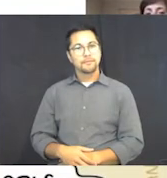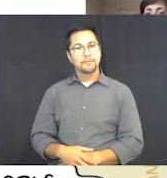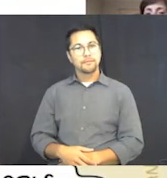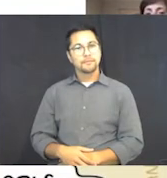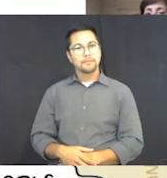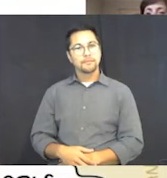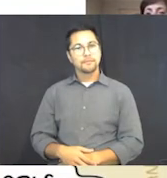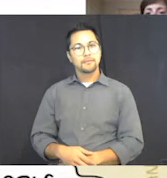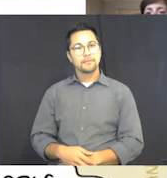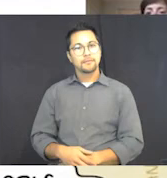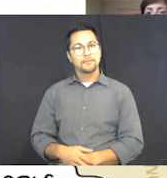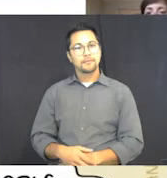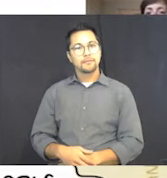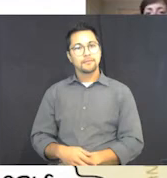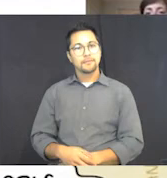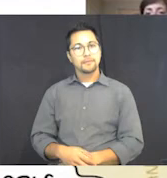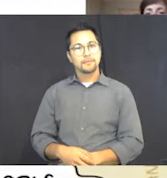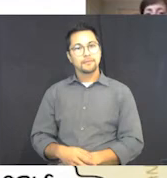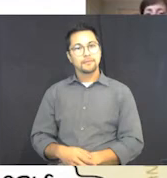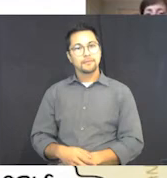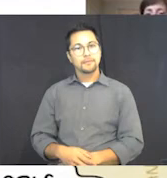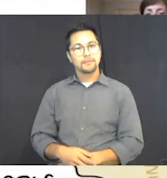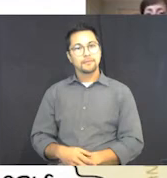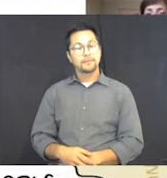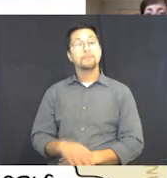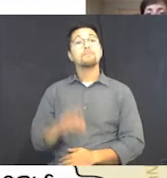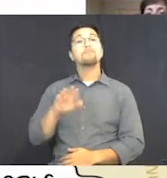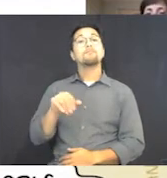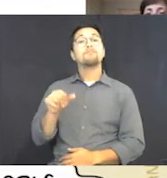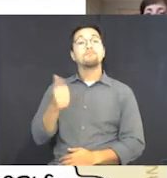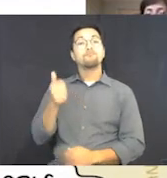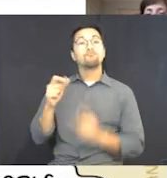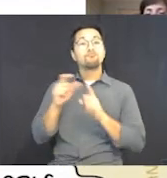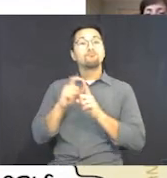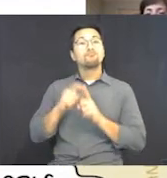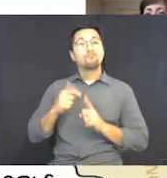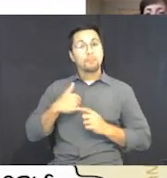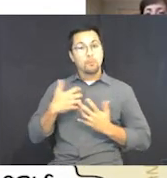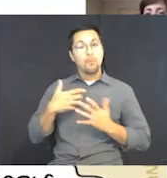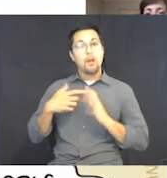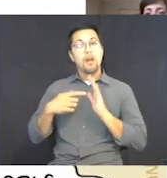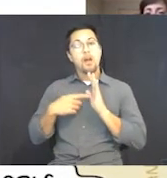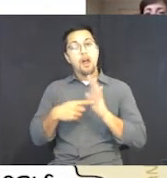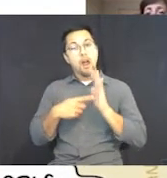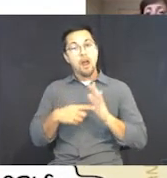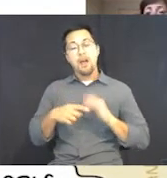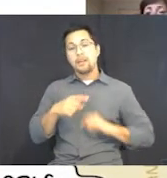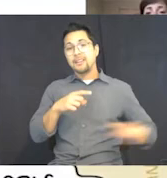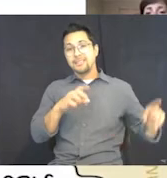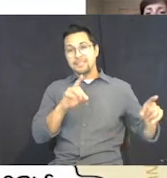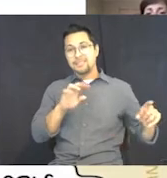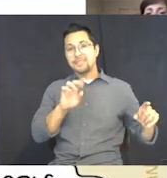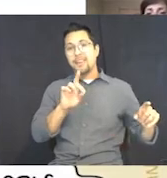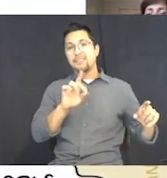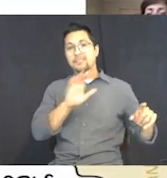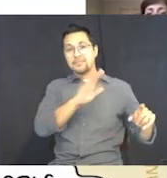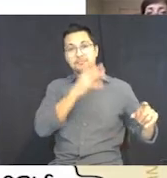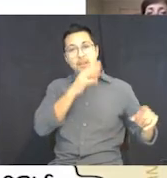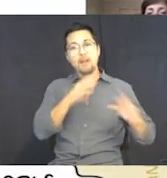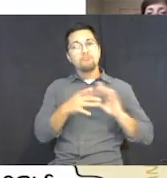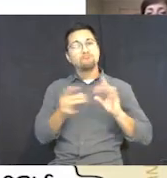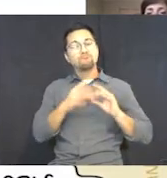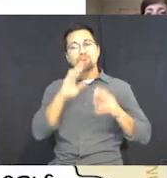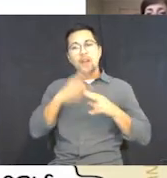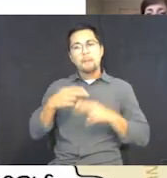or support staff, with our best of intentions, we may still be limiting the beliefs as to what is possible